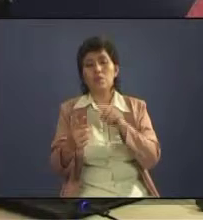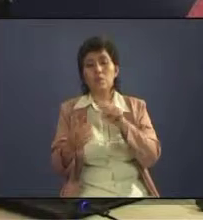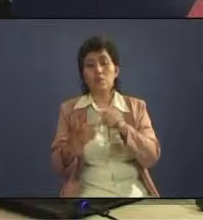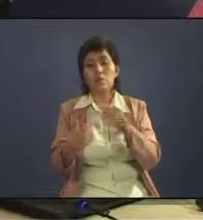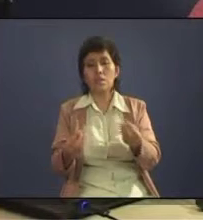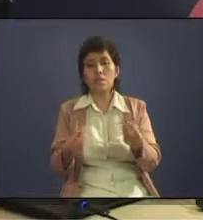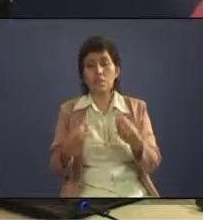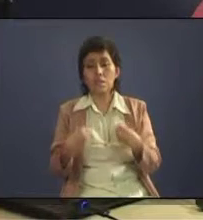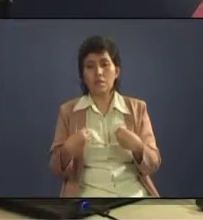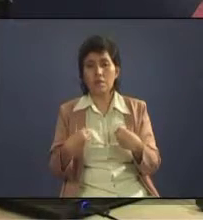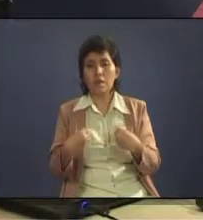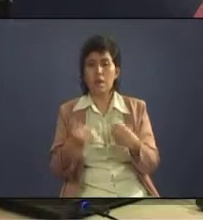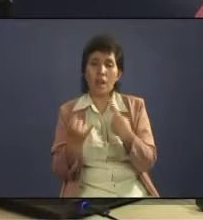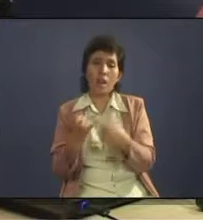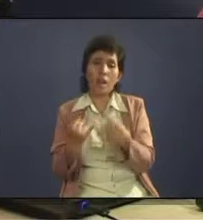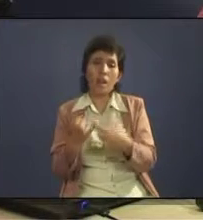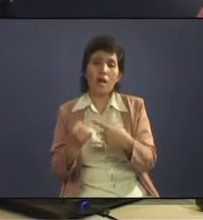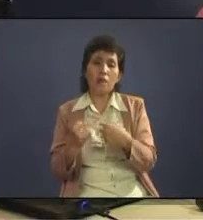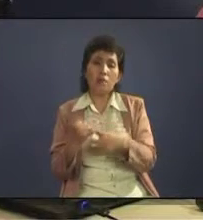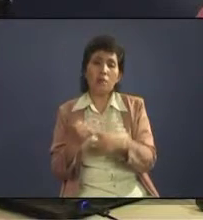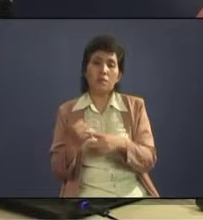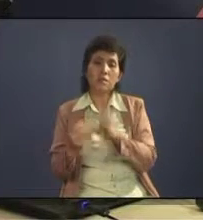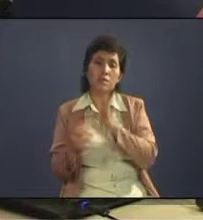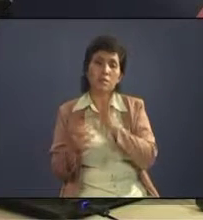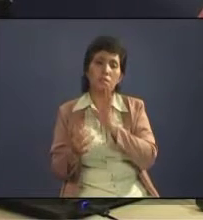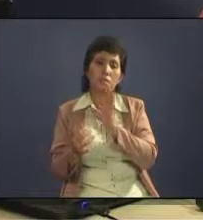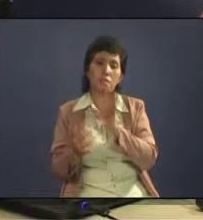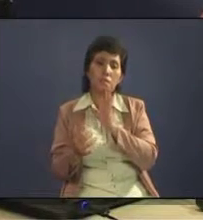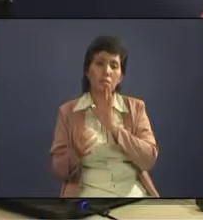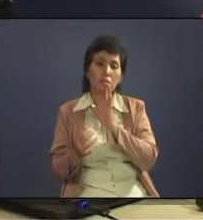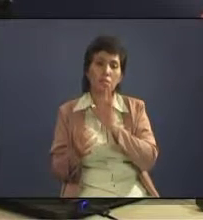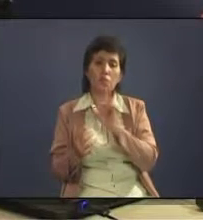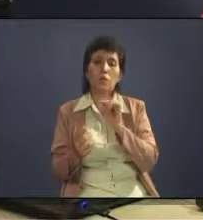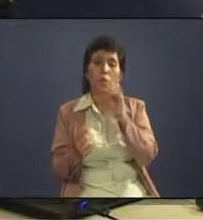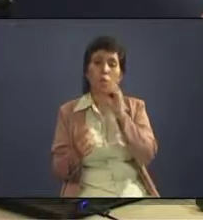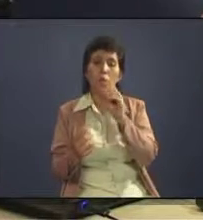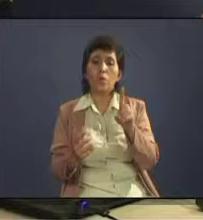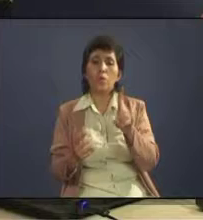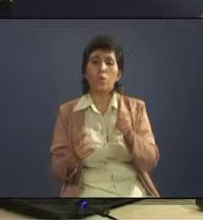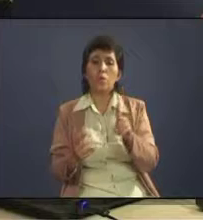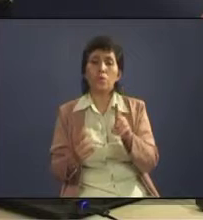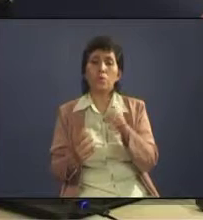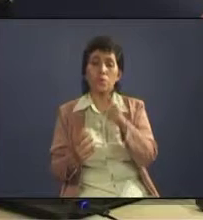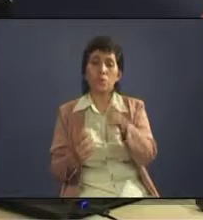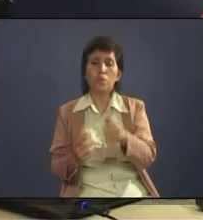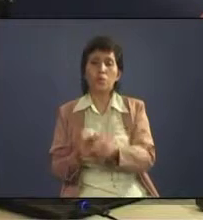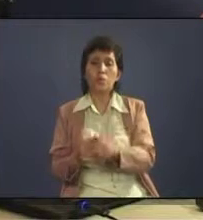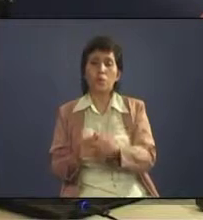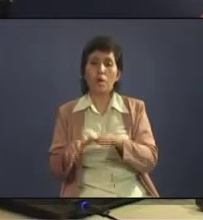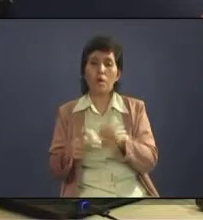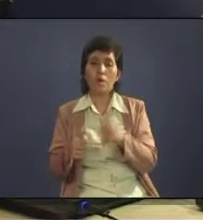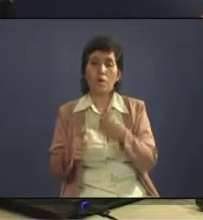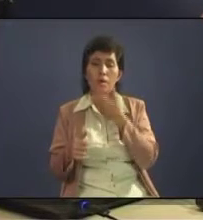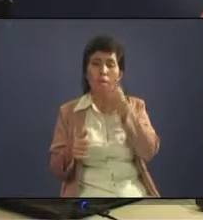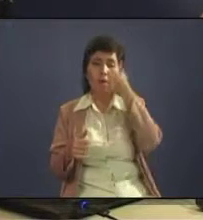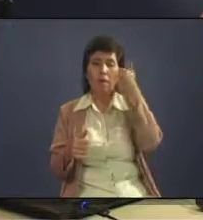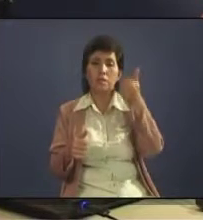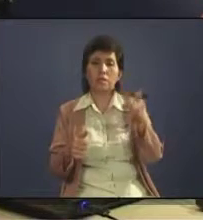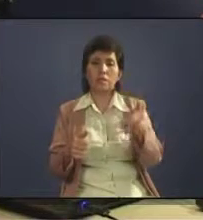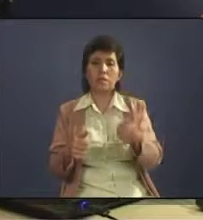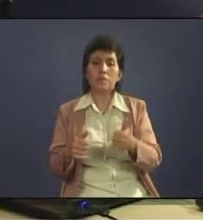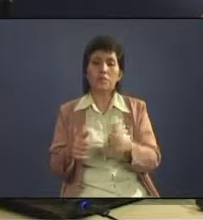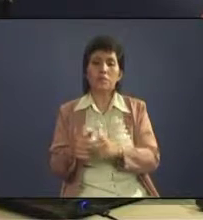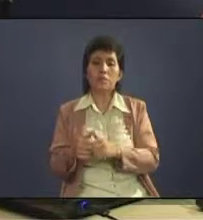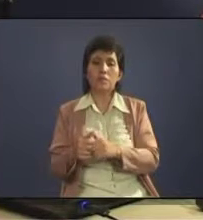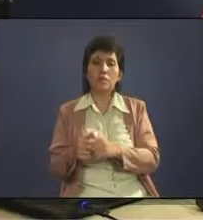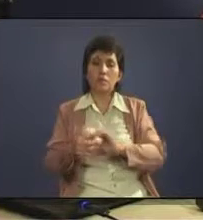last talk, okay, last speech, do you be amazed by how we are the best friends? We shake each